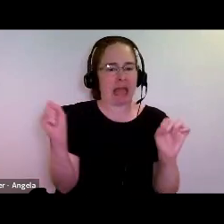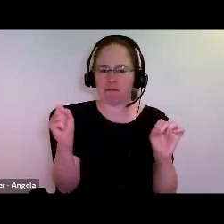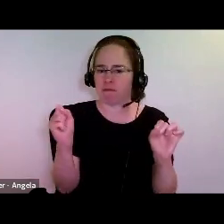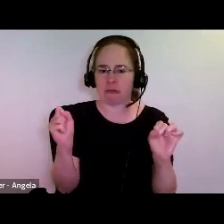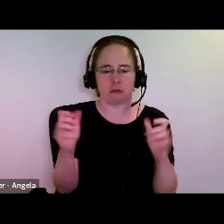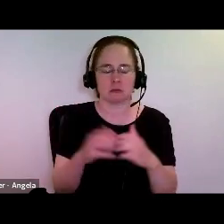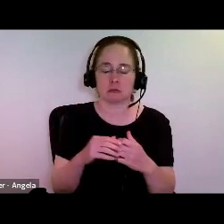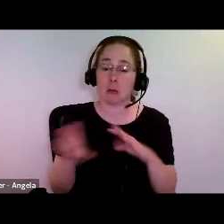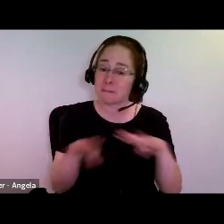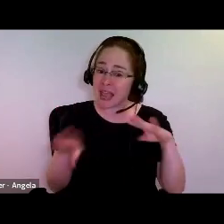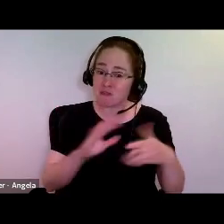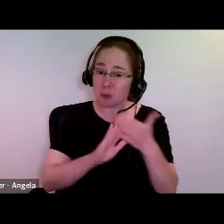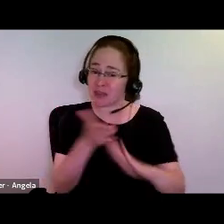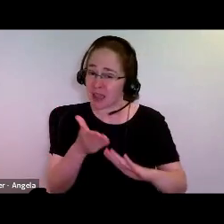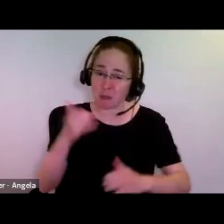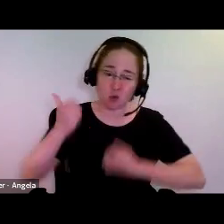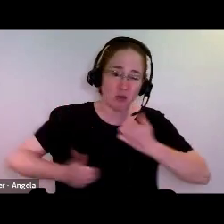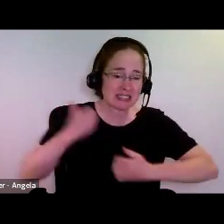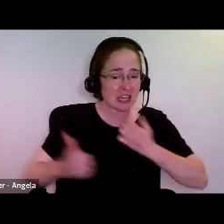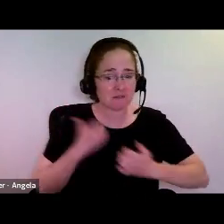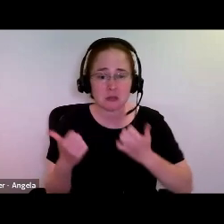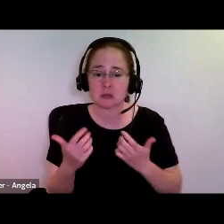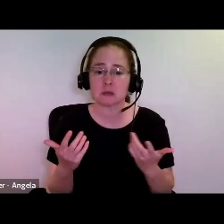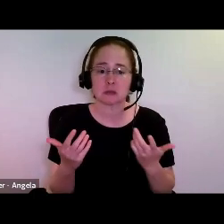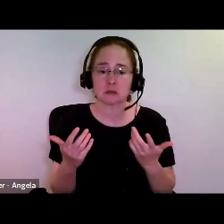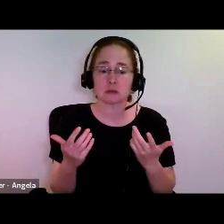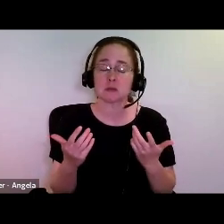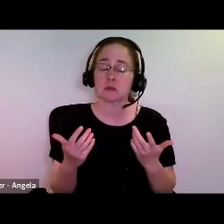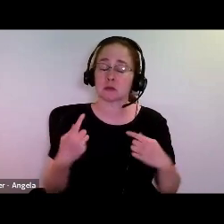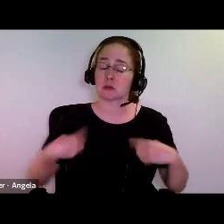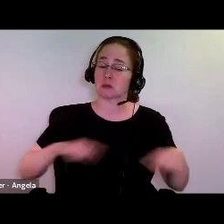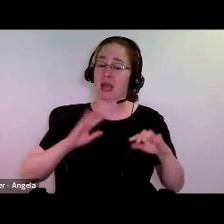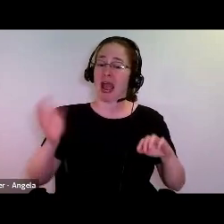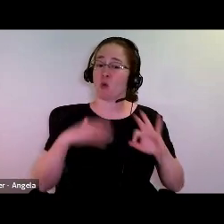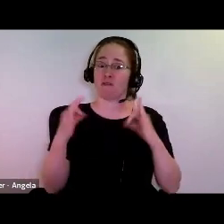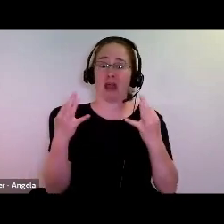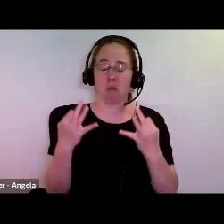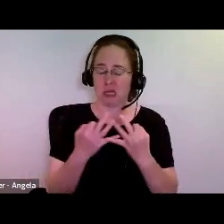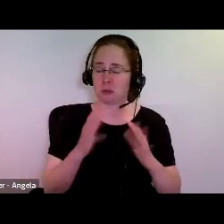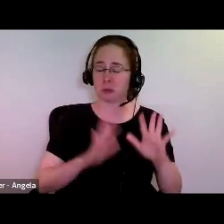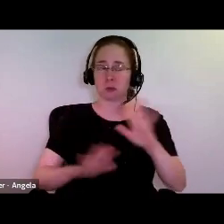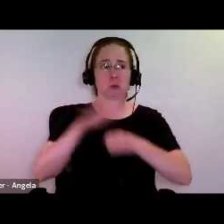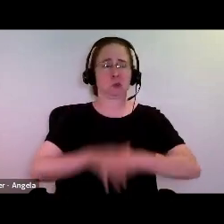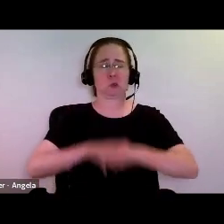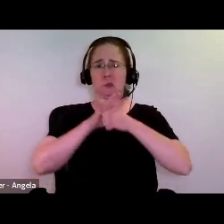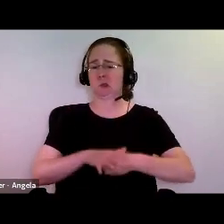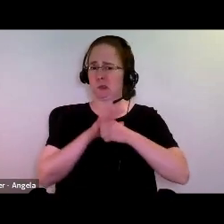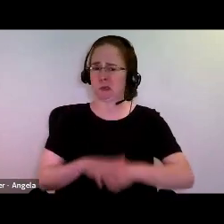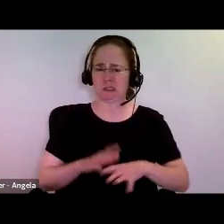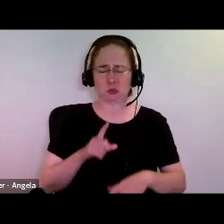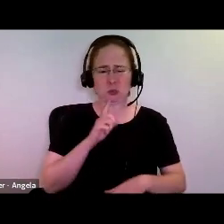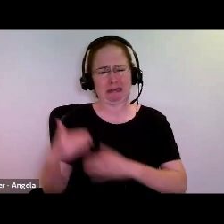settings. His behavior became extremely aggressive. And as a family, we were at a breaking point. It took a